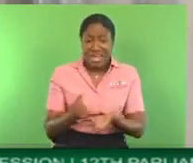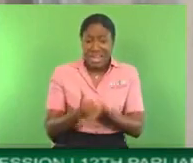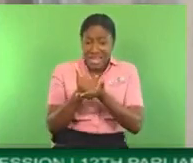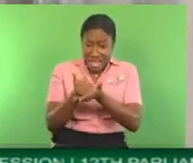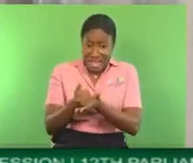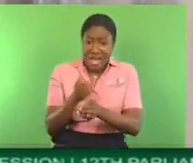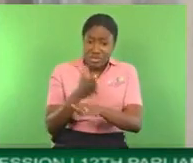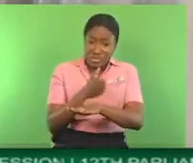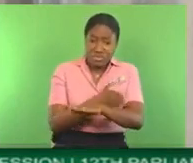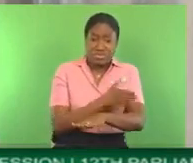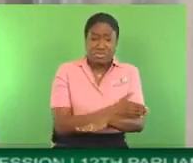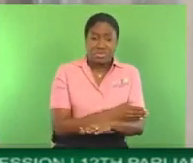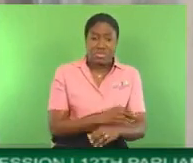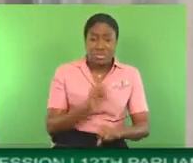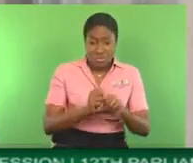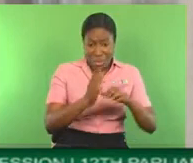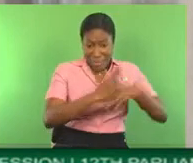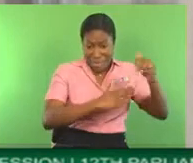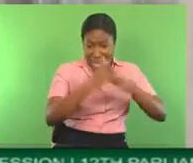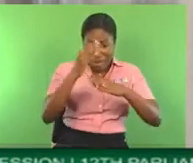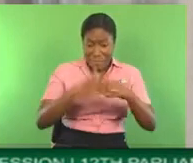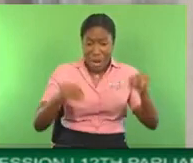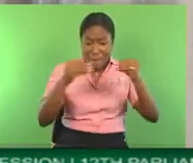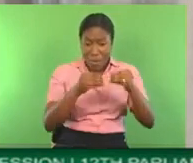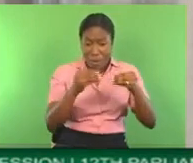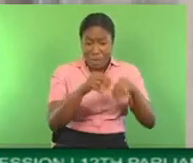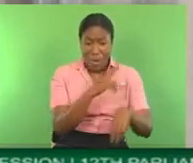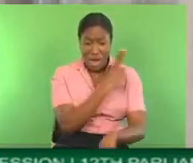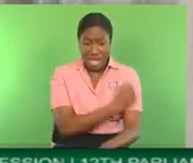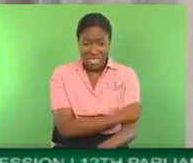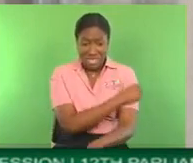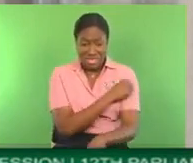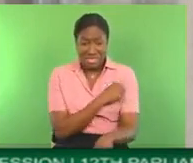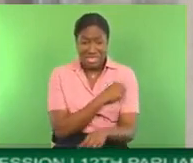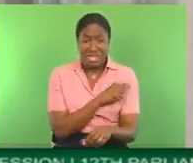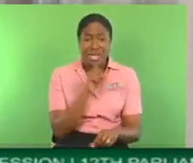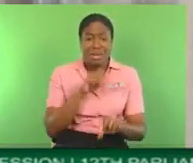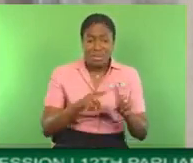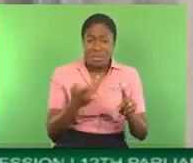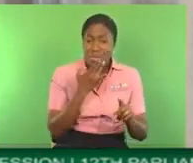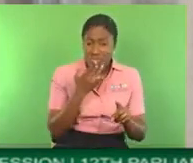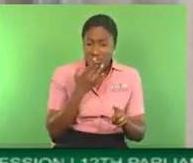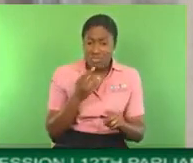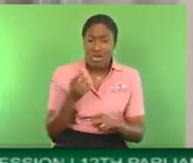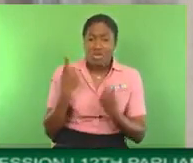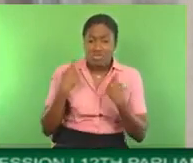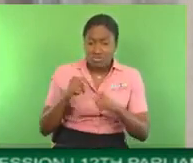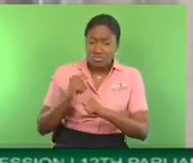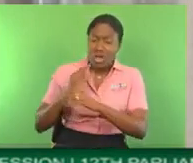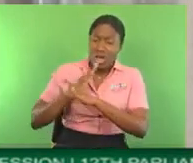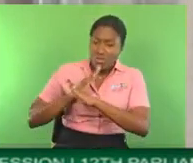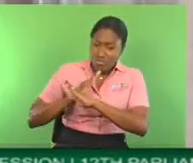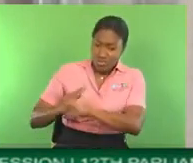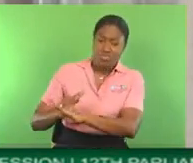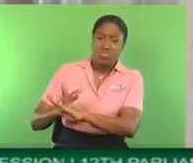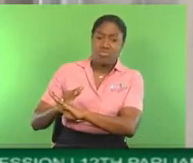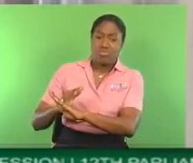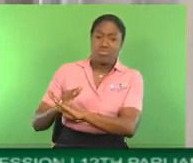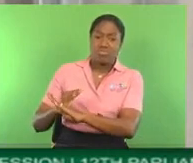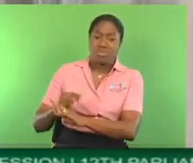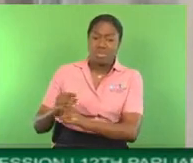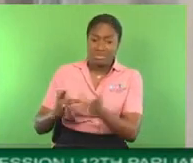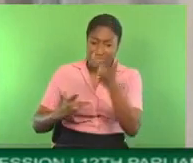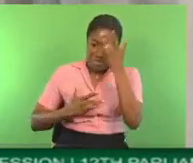build more and more hospitals, and that's why I say the tenet of management of healthcare is to keep focusing on primary health